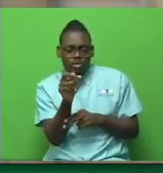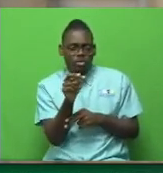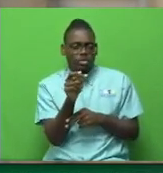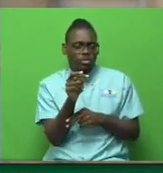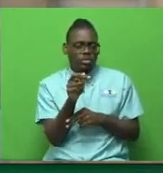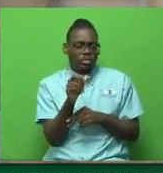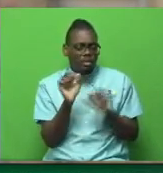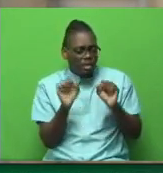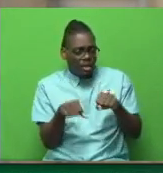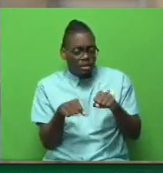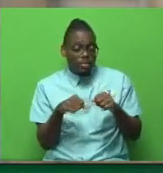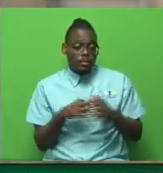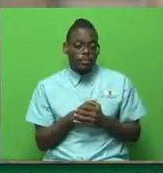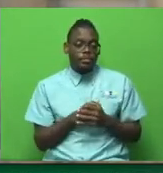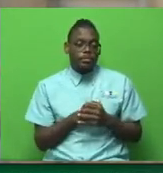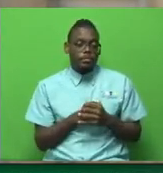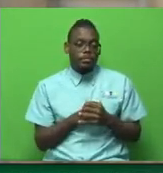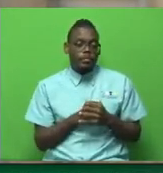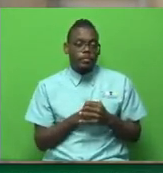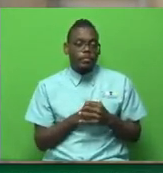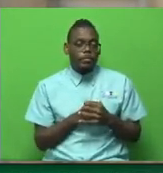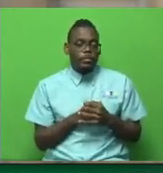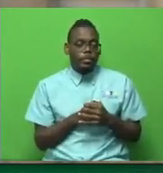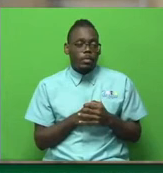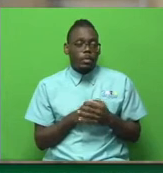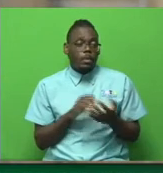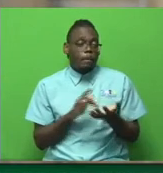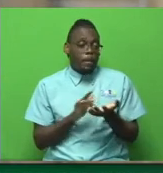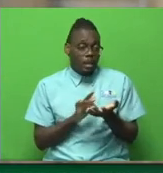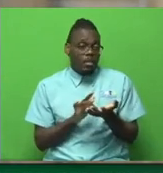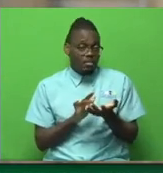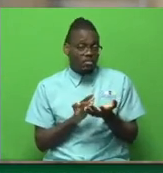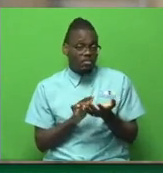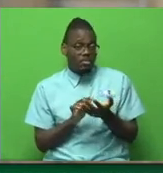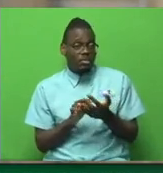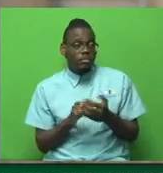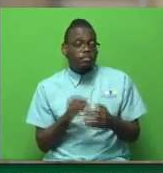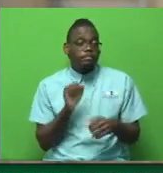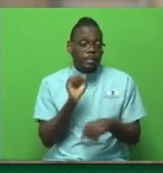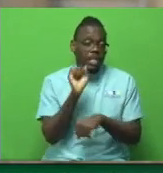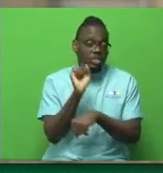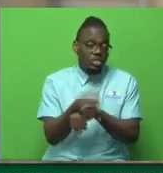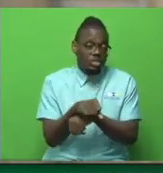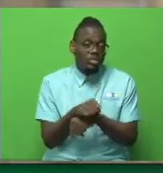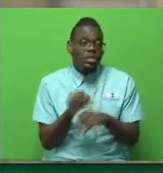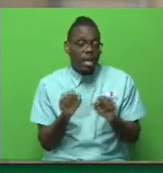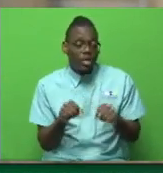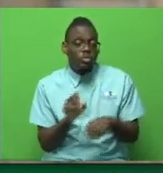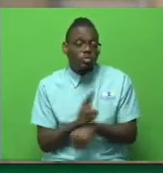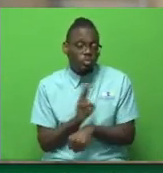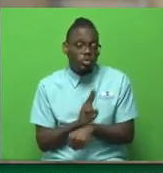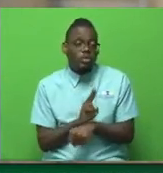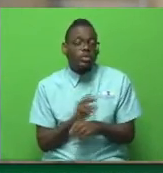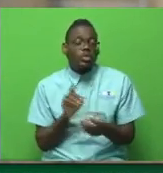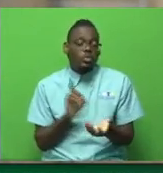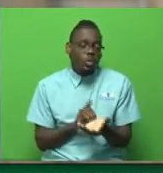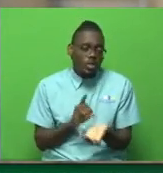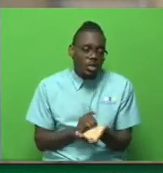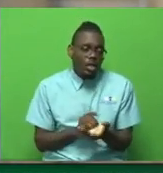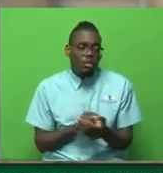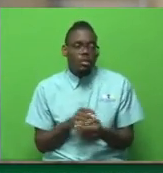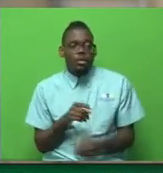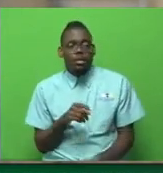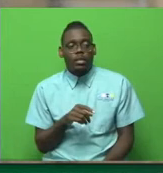the access to medical professionals at Mount Hope give to a big opportunity to lead the entire region in that